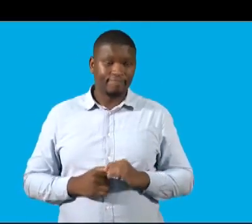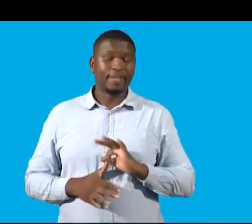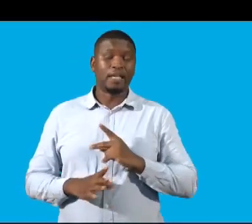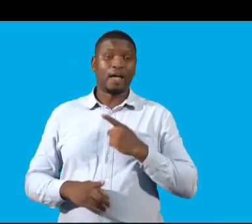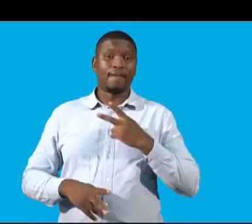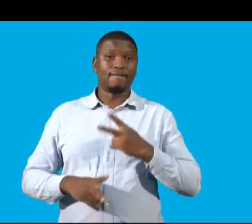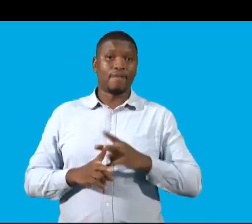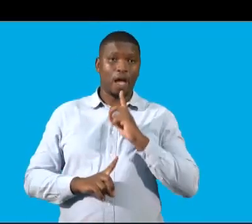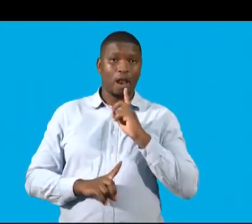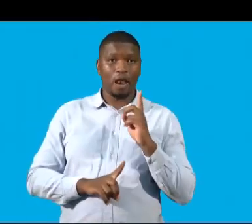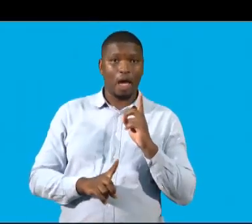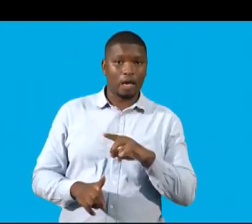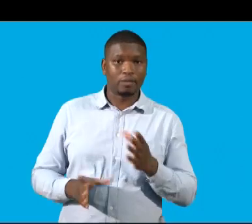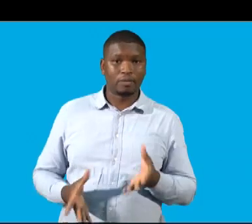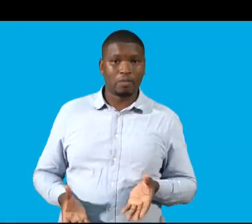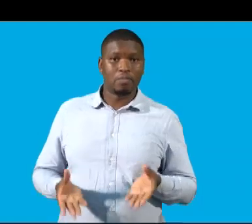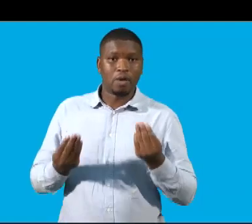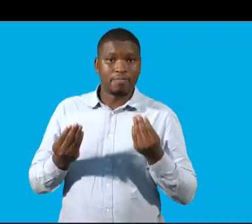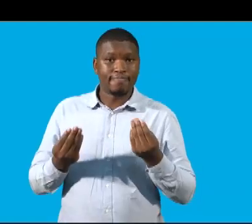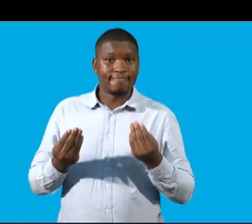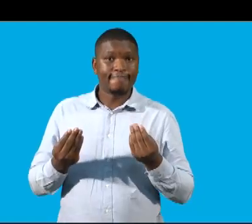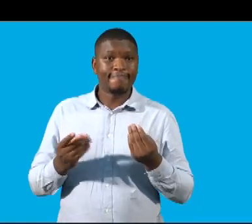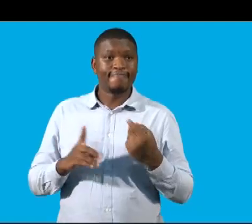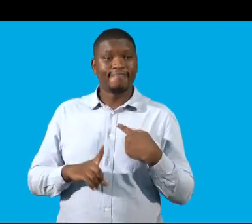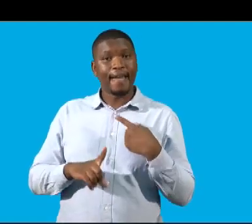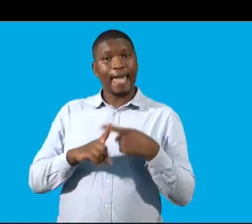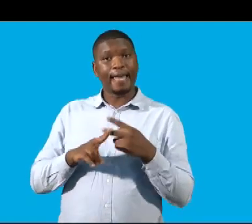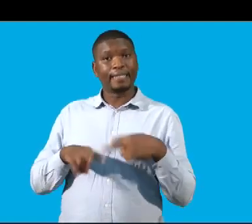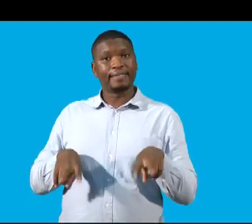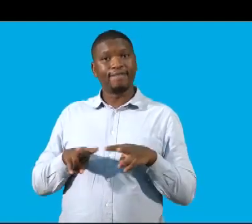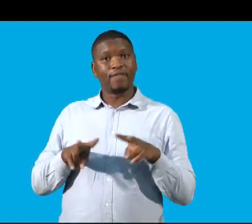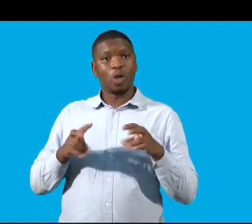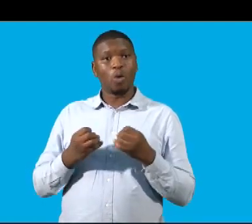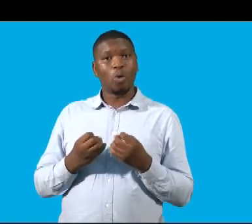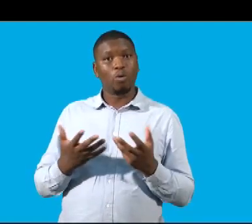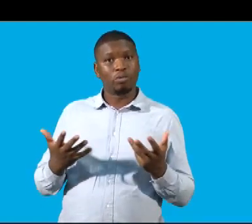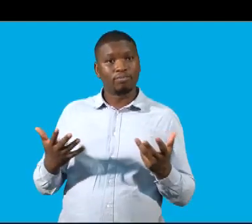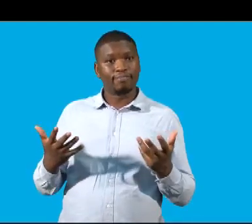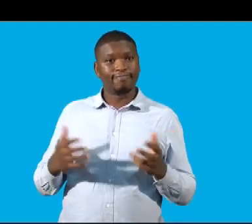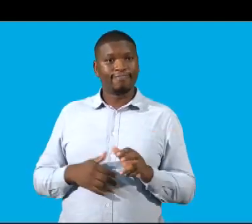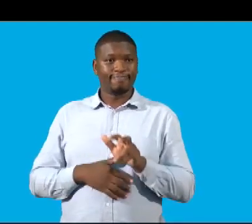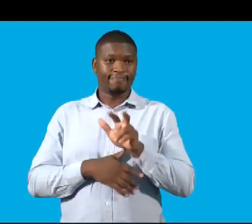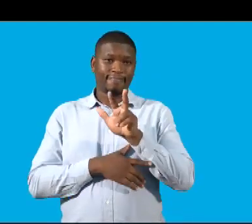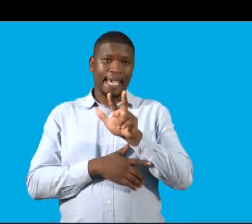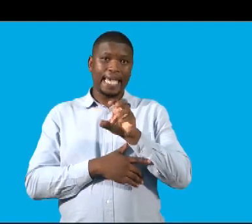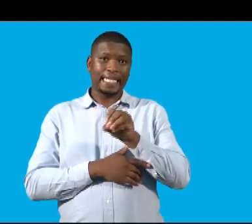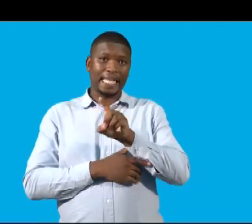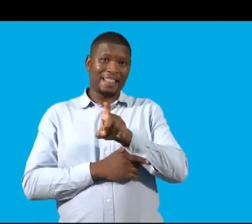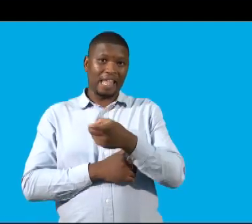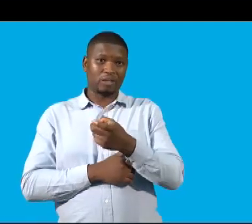5,861,706,433, then we are going to get an answer, or an X value of